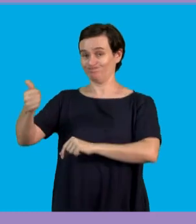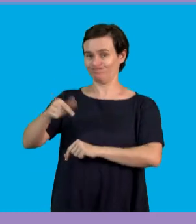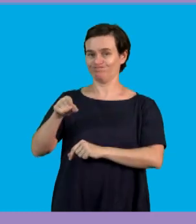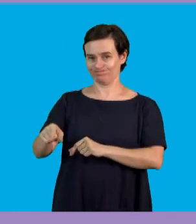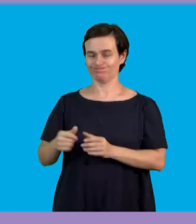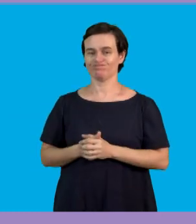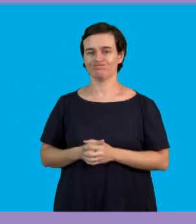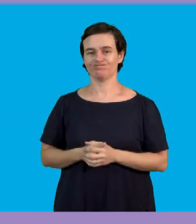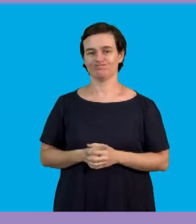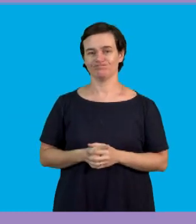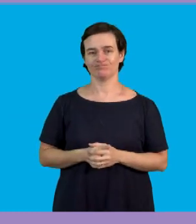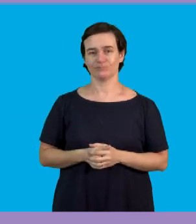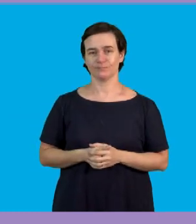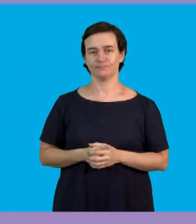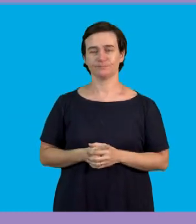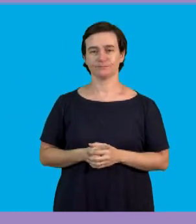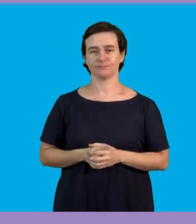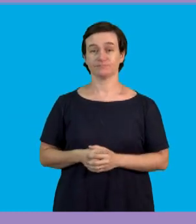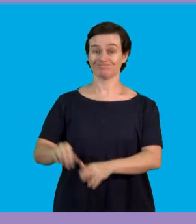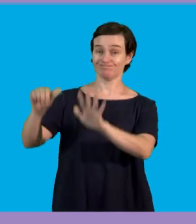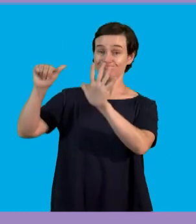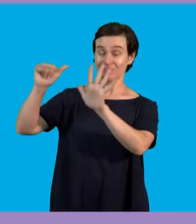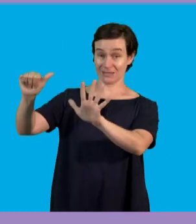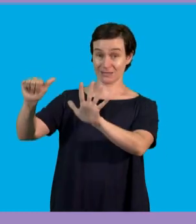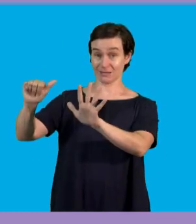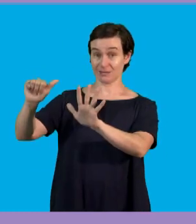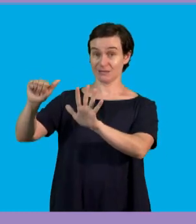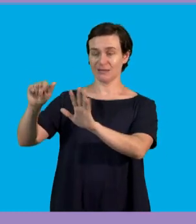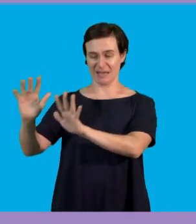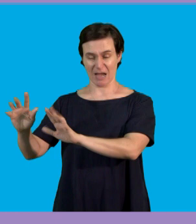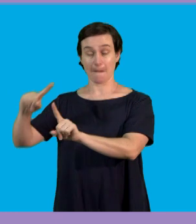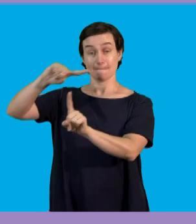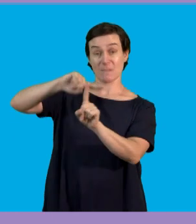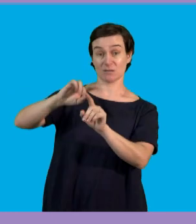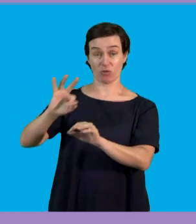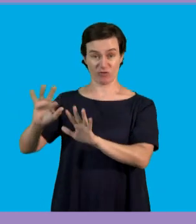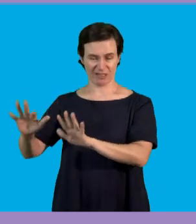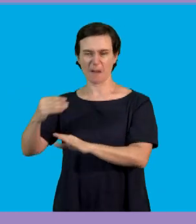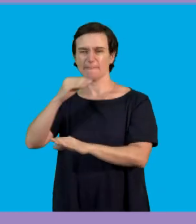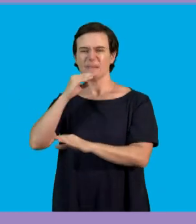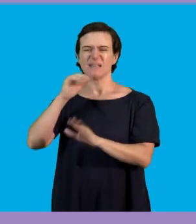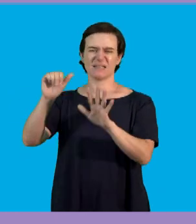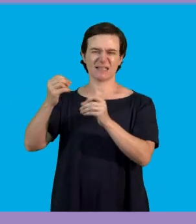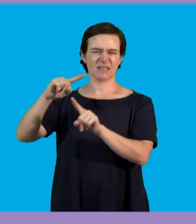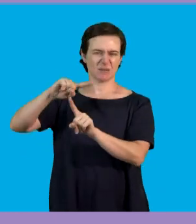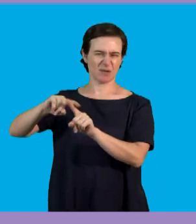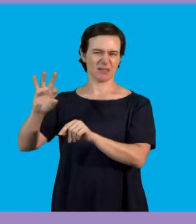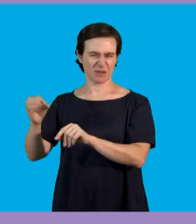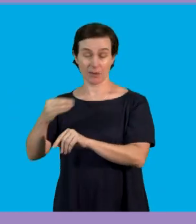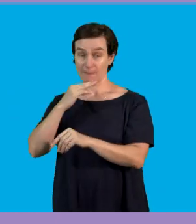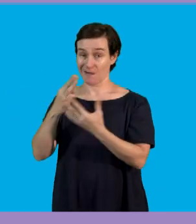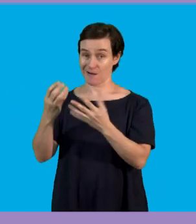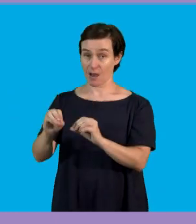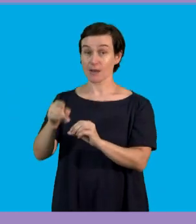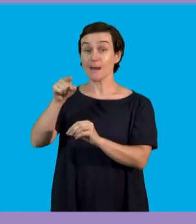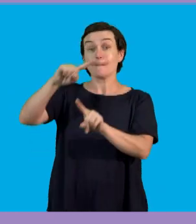tens column. Then we have 6 tens plus 3 tens, that is 9 tens. But we are going to